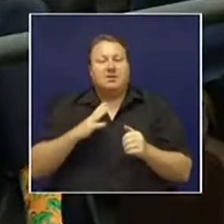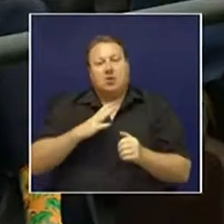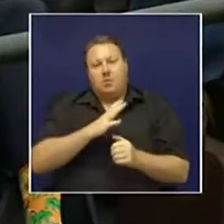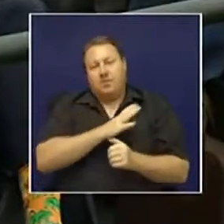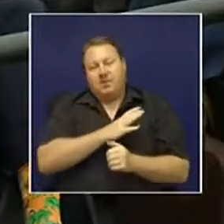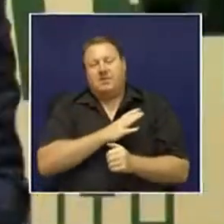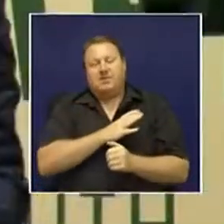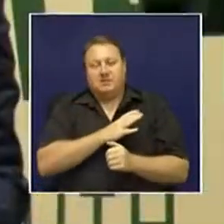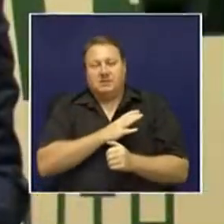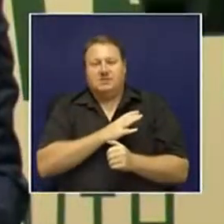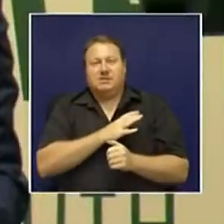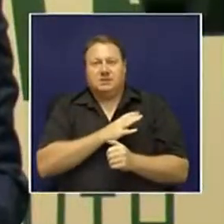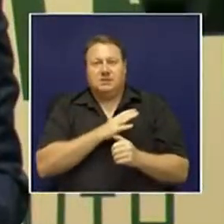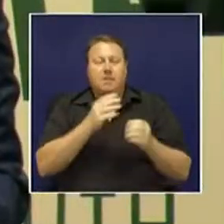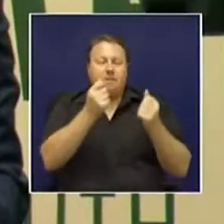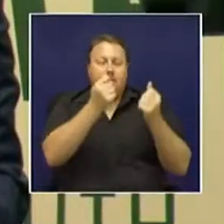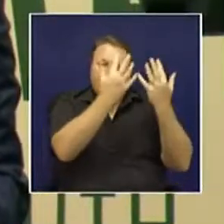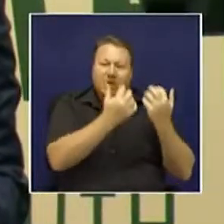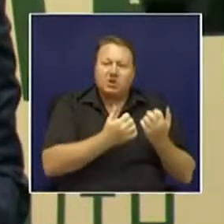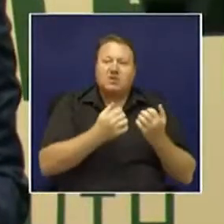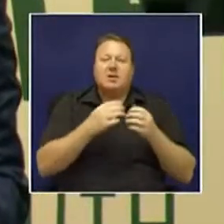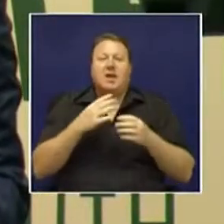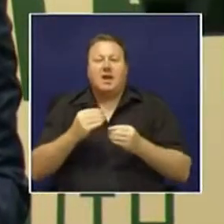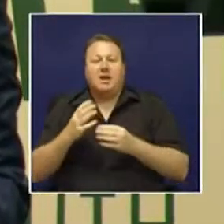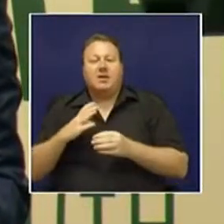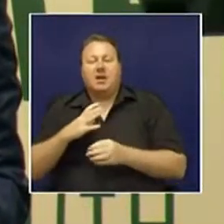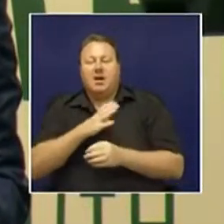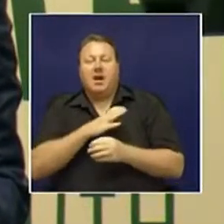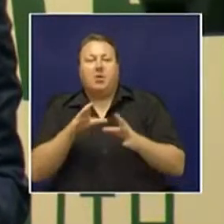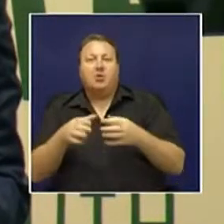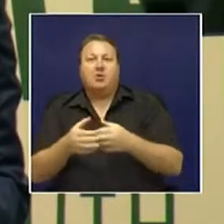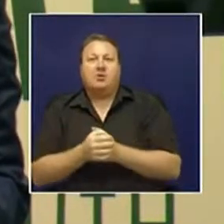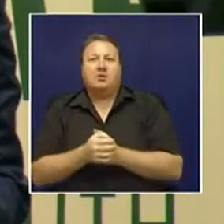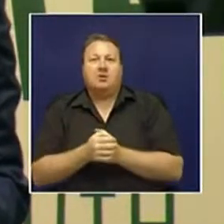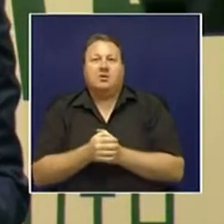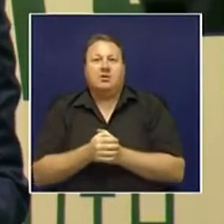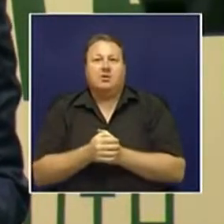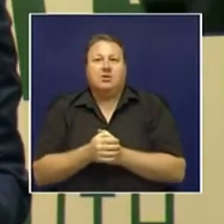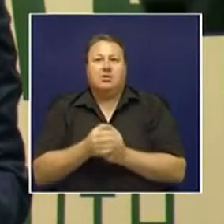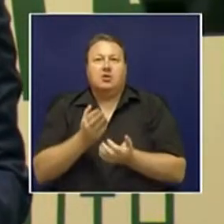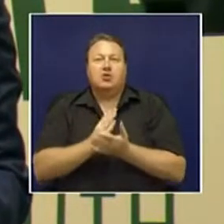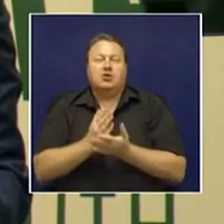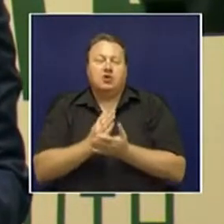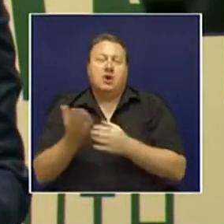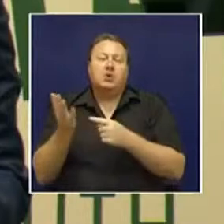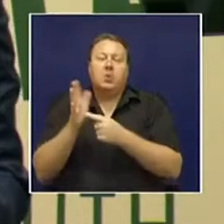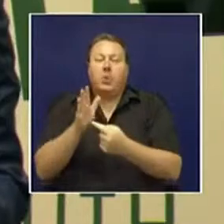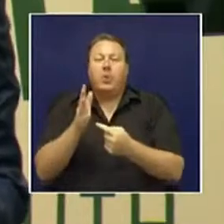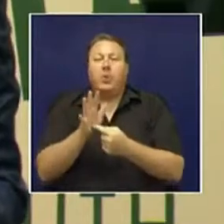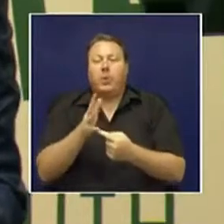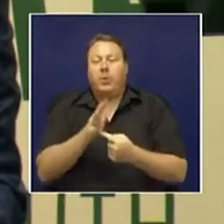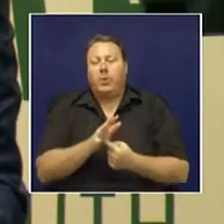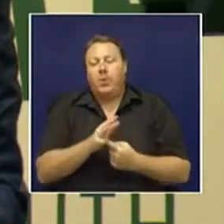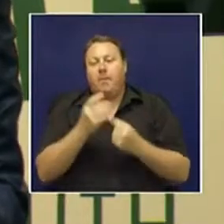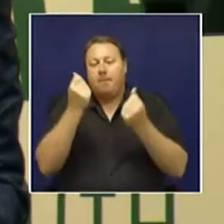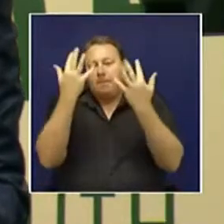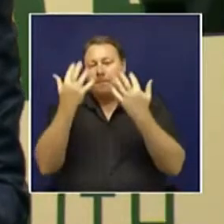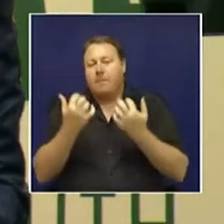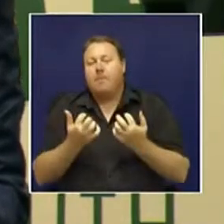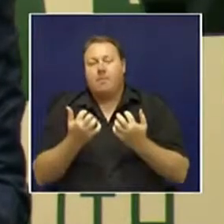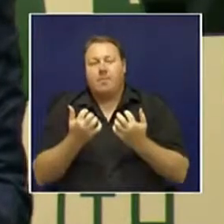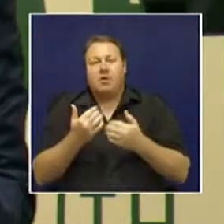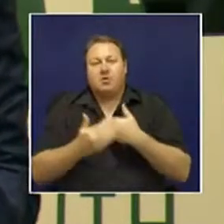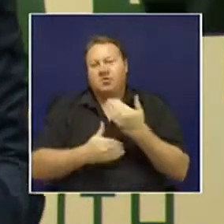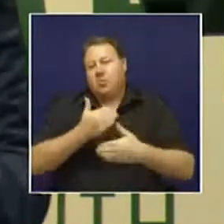Budget Council who have shared the task of difficult trade-offs that have to be made in the budget process.